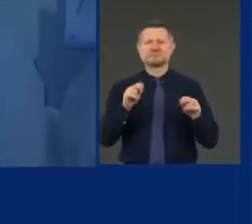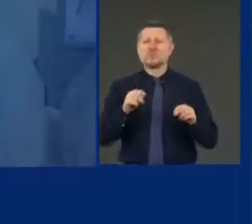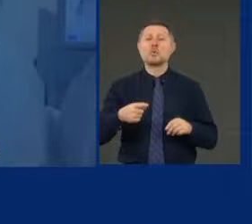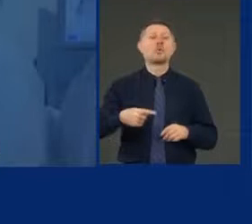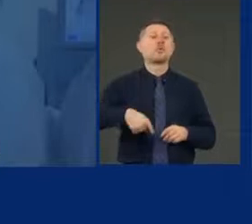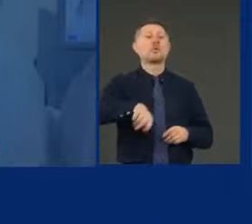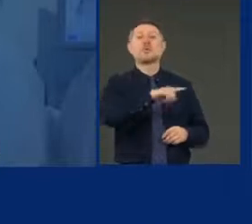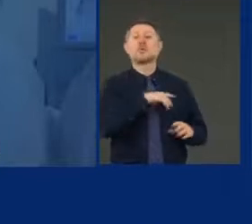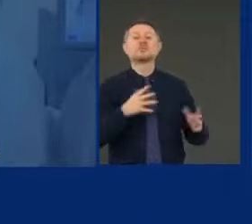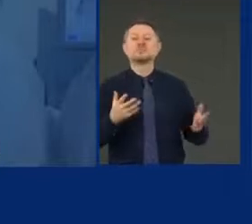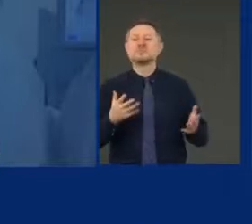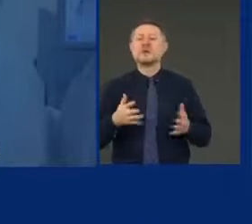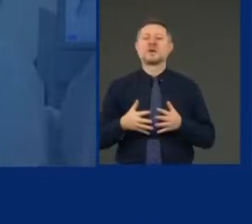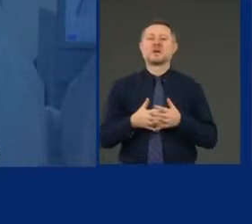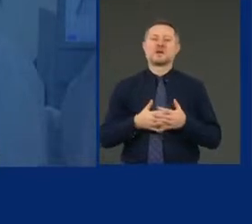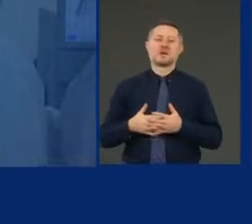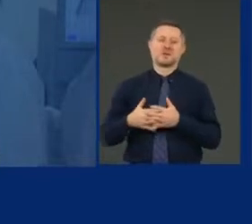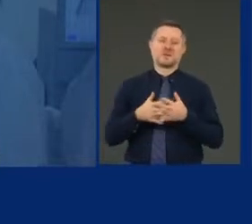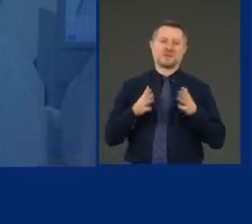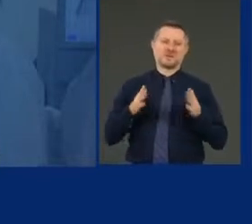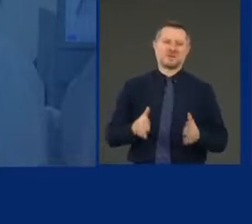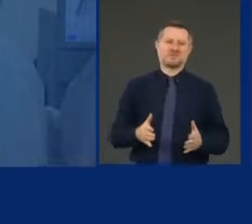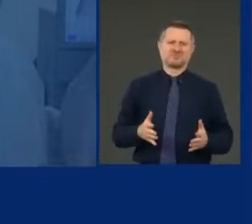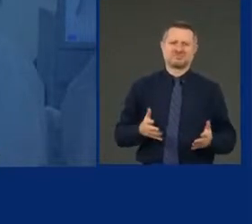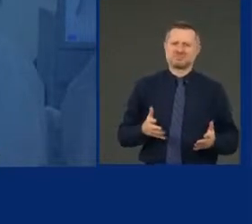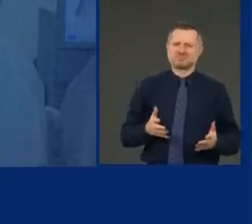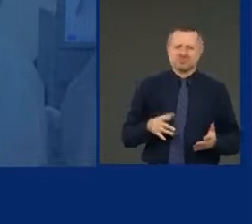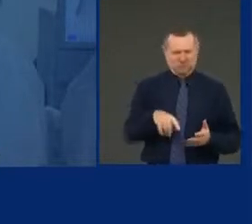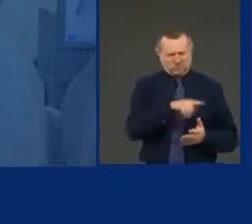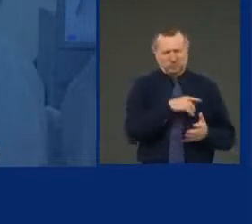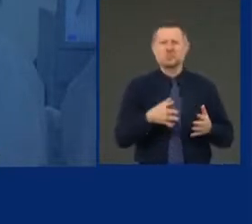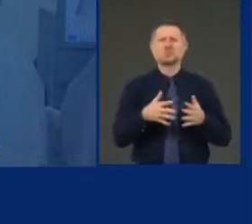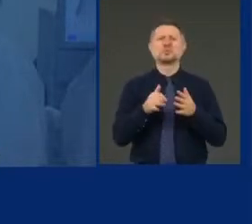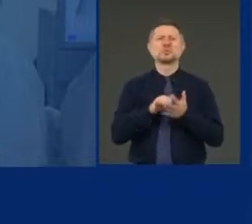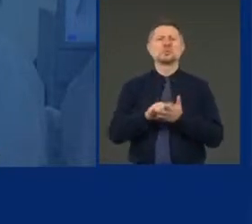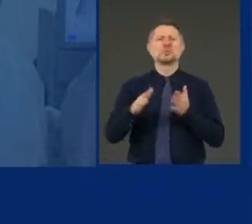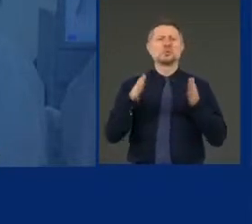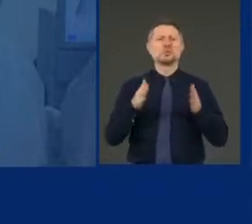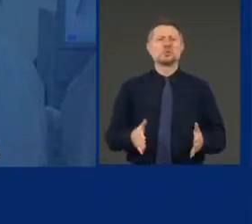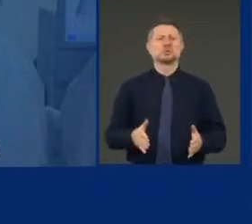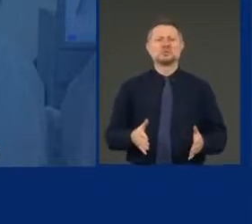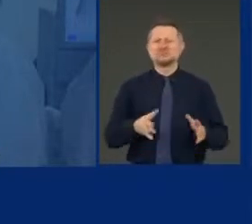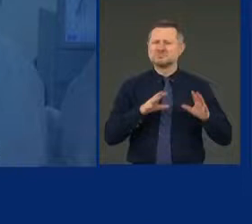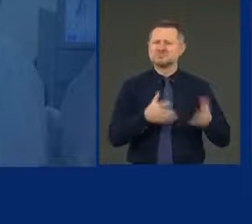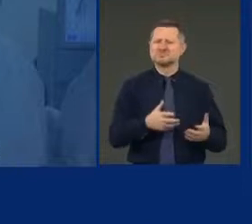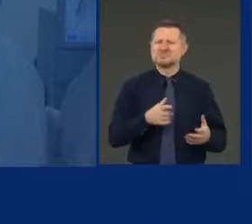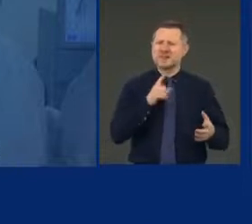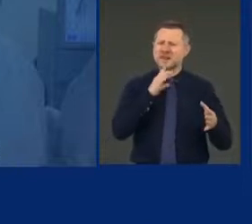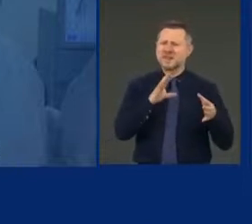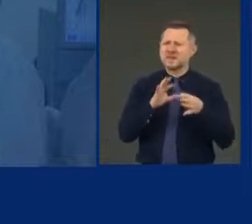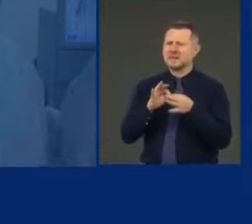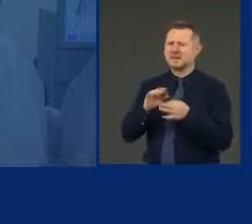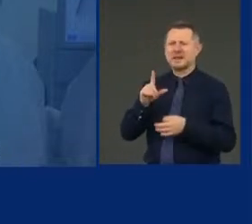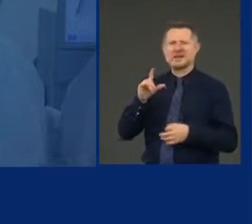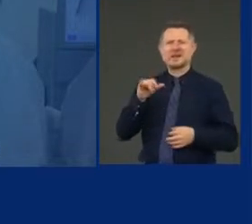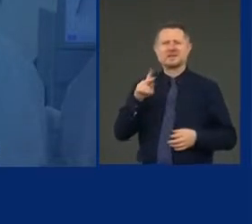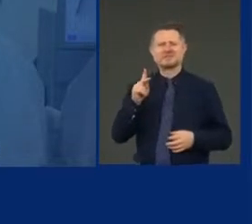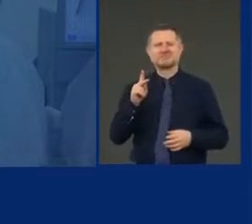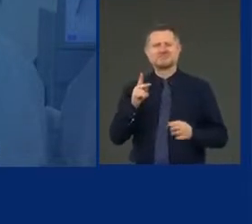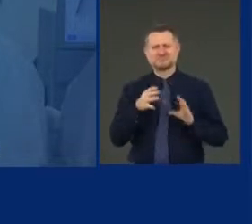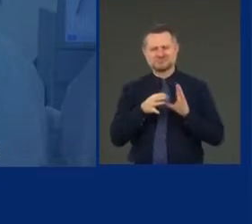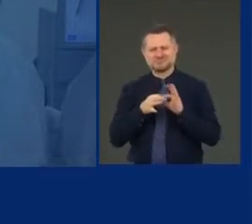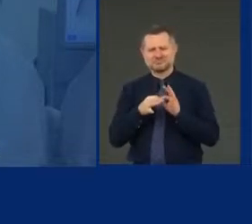just Americans. They were New Yorkers. They were linked by the commonality of